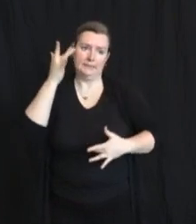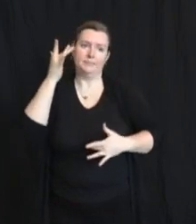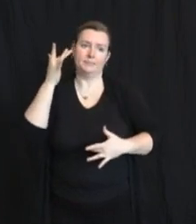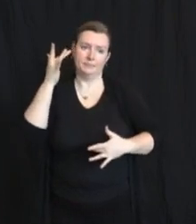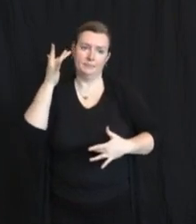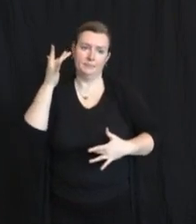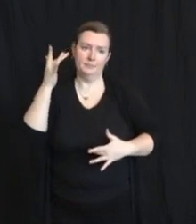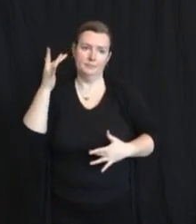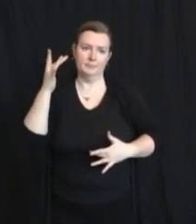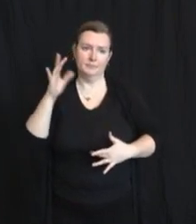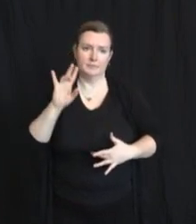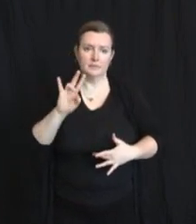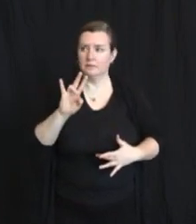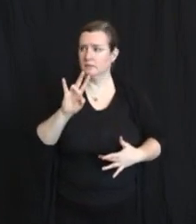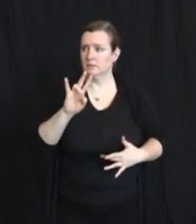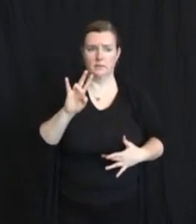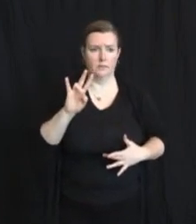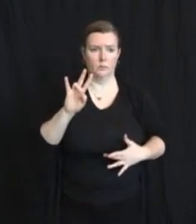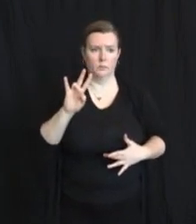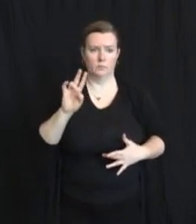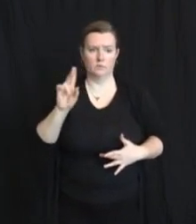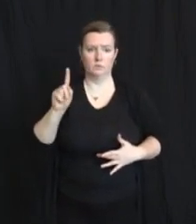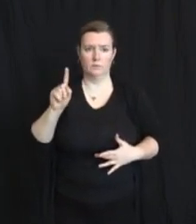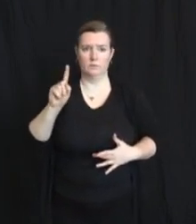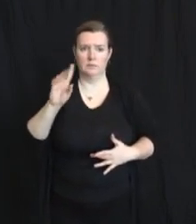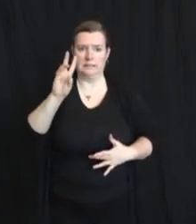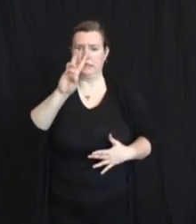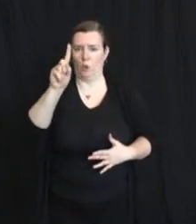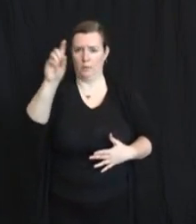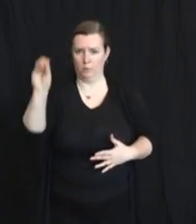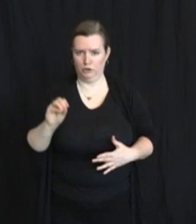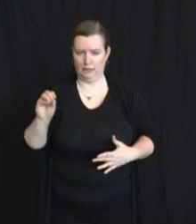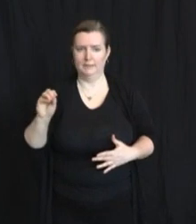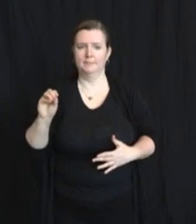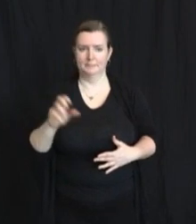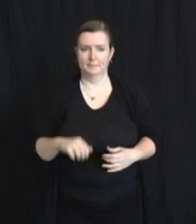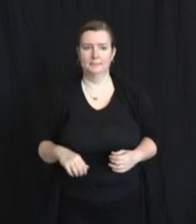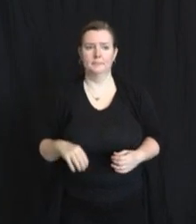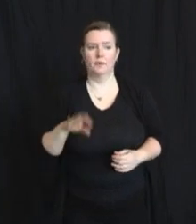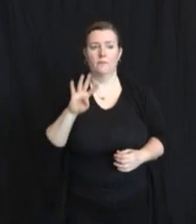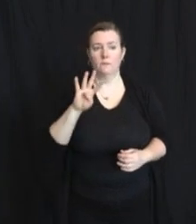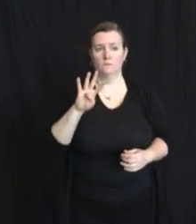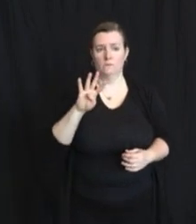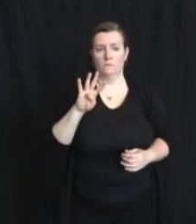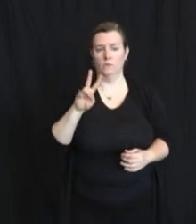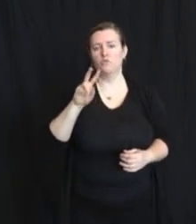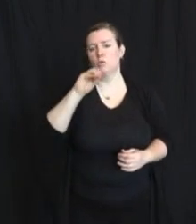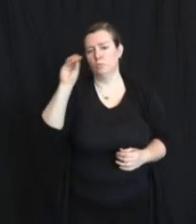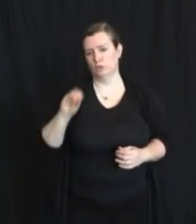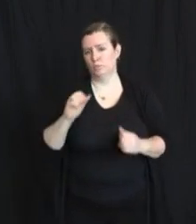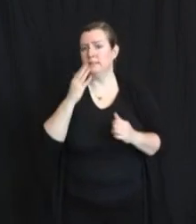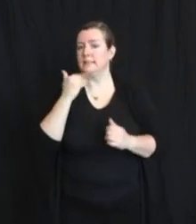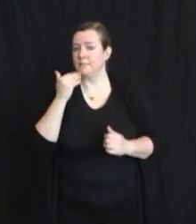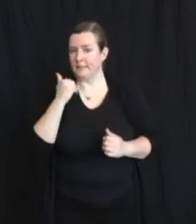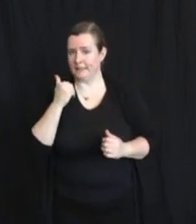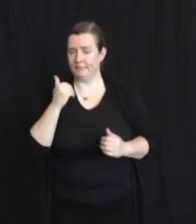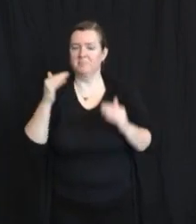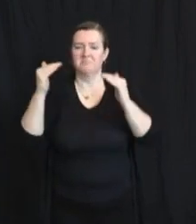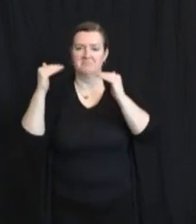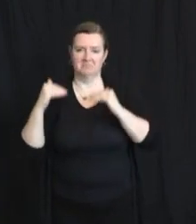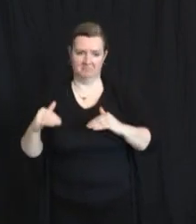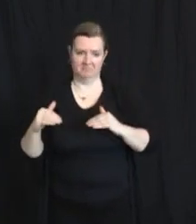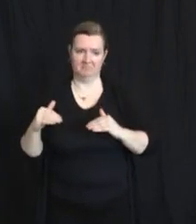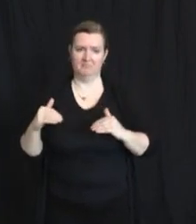42% had diabetes. 20% had chronic lung disease, such as asthma, emphysema, chronic obstructive lung